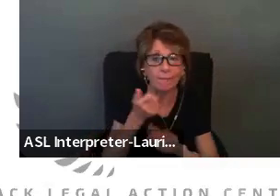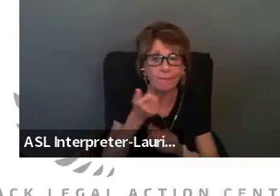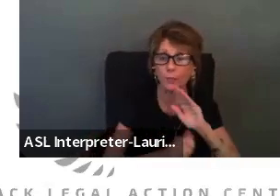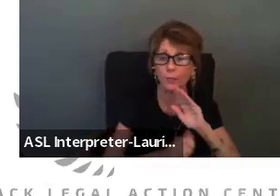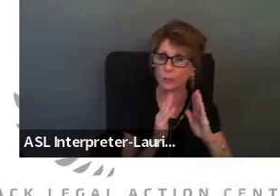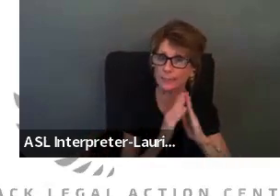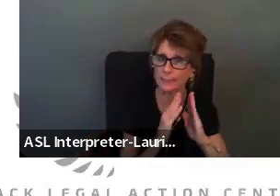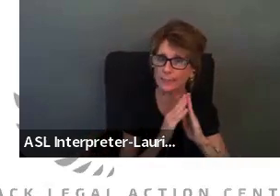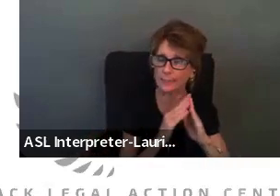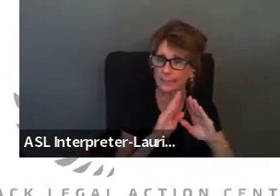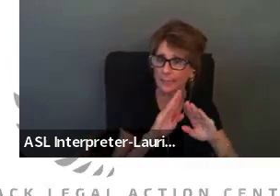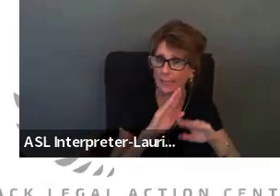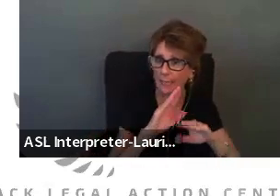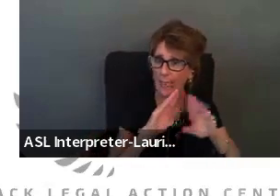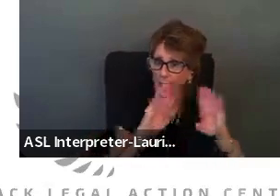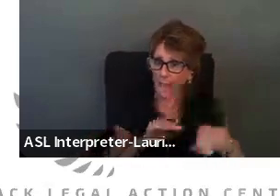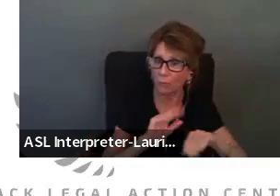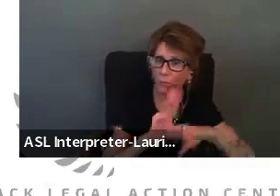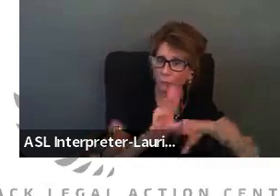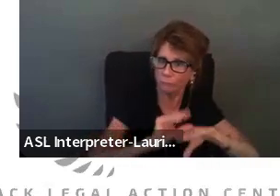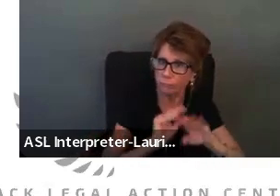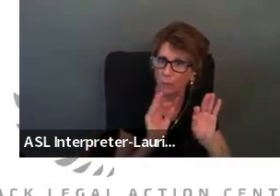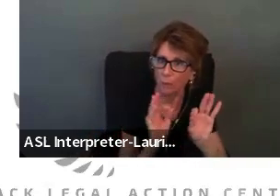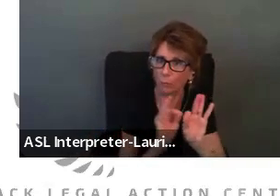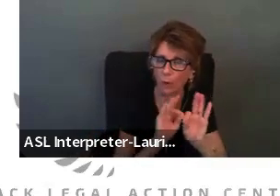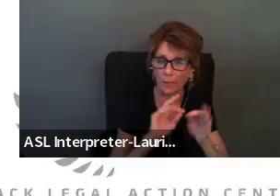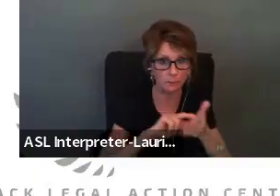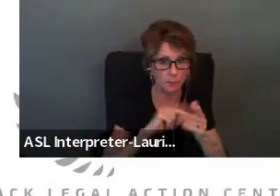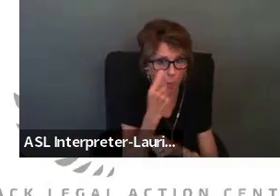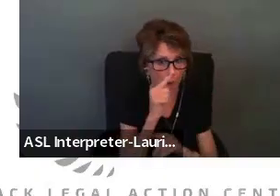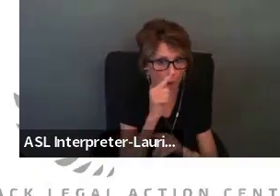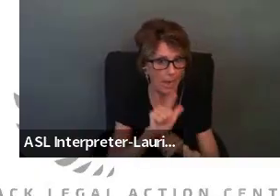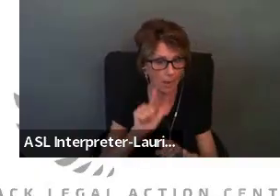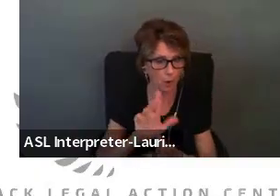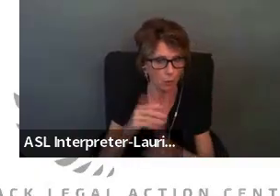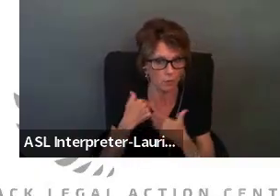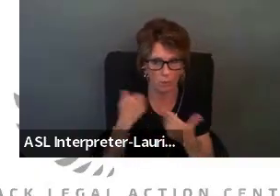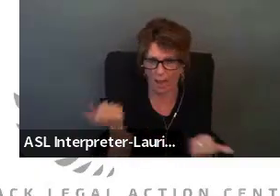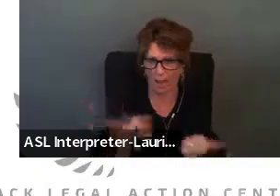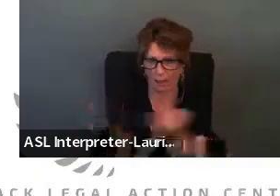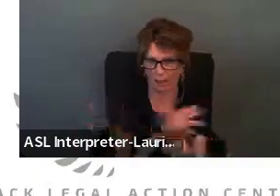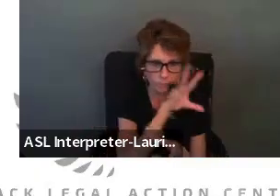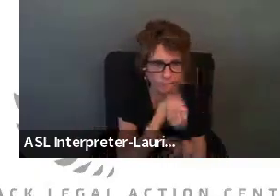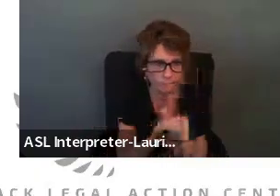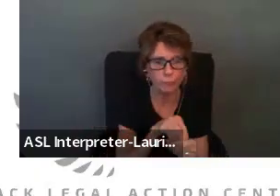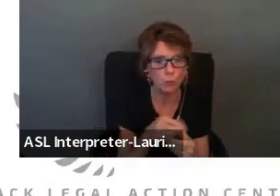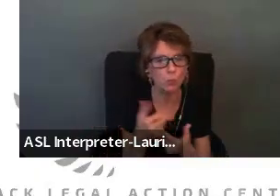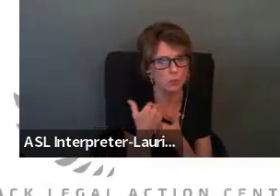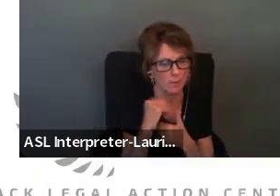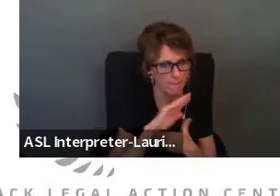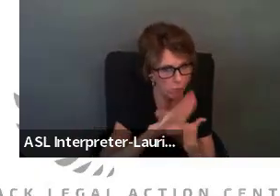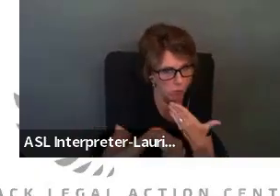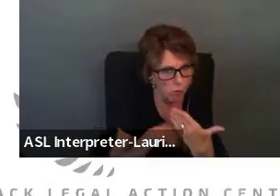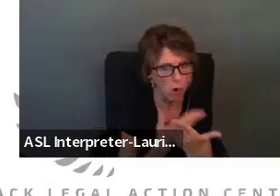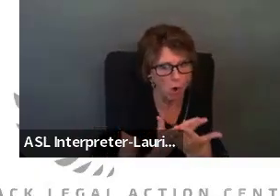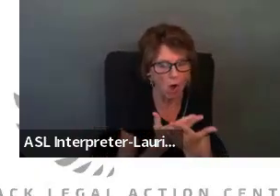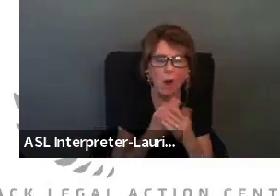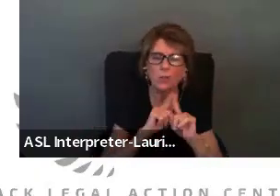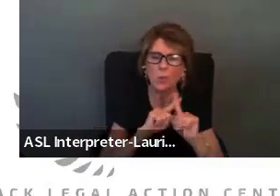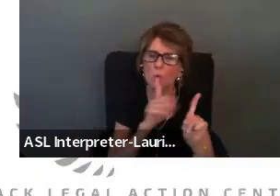example, where there is one landlord in charge of everything, right? So just keep that in mind.